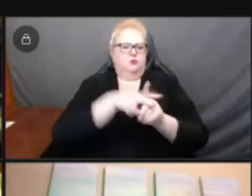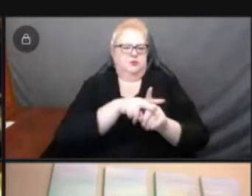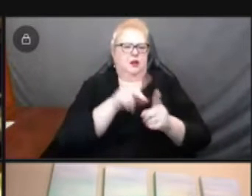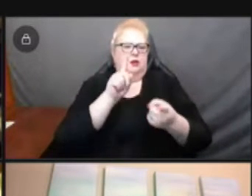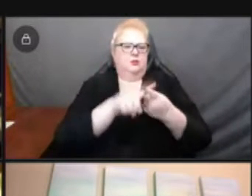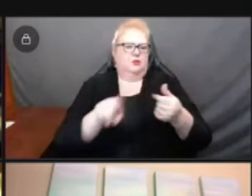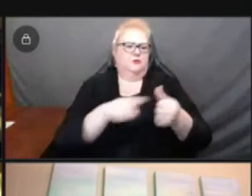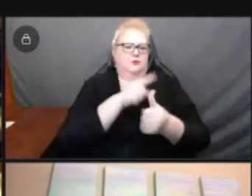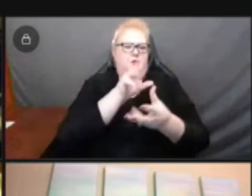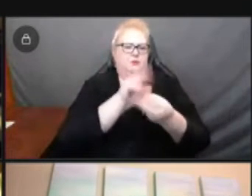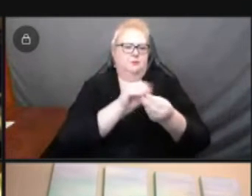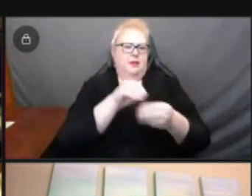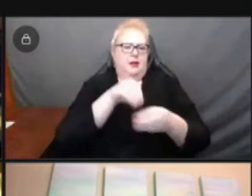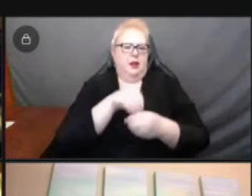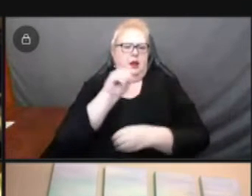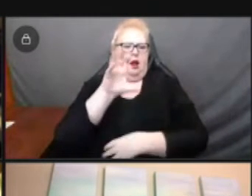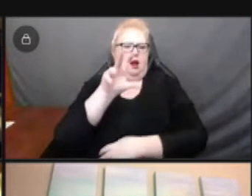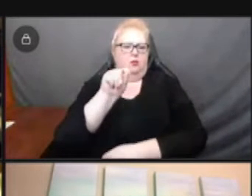in October.